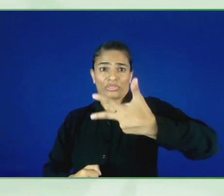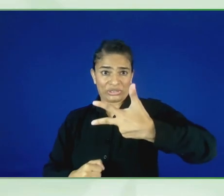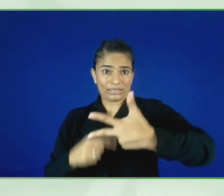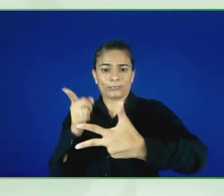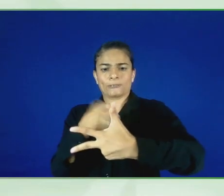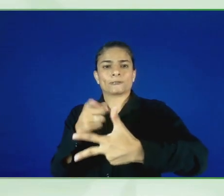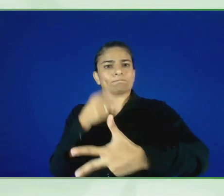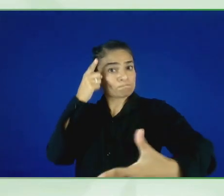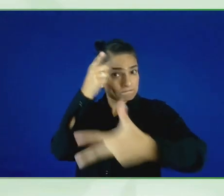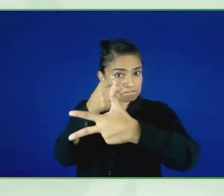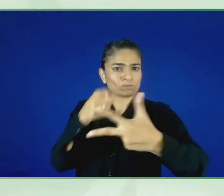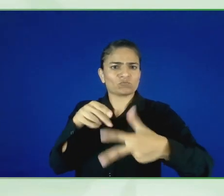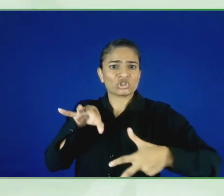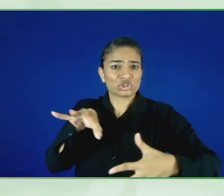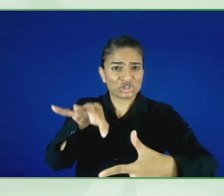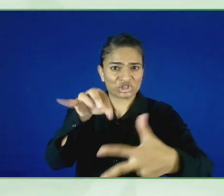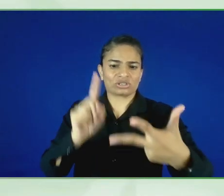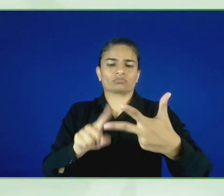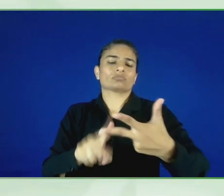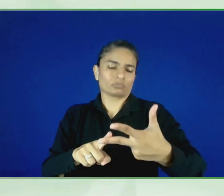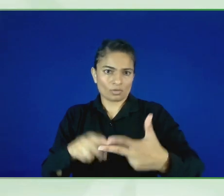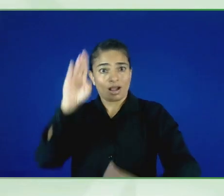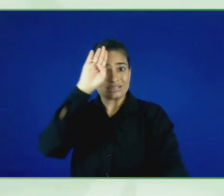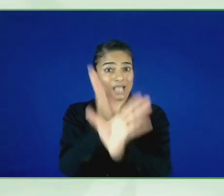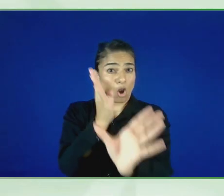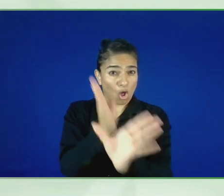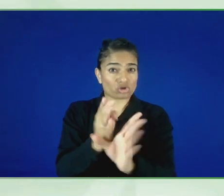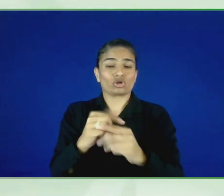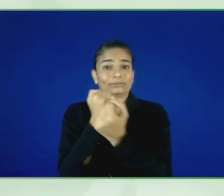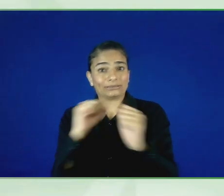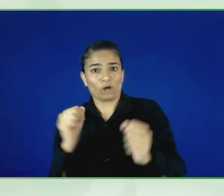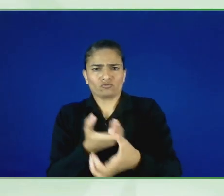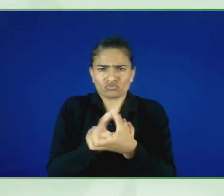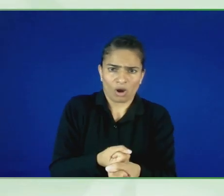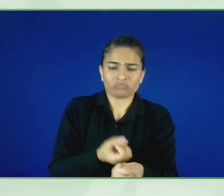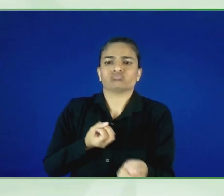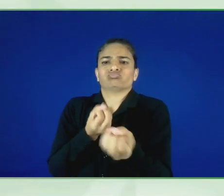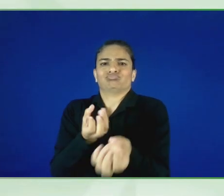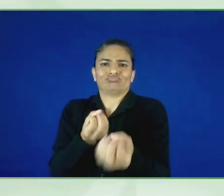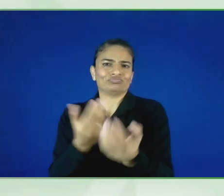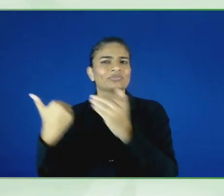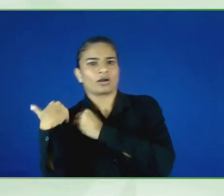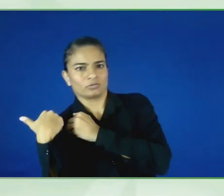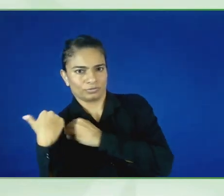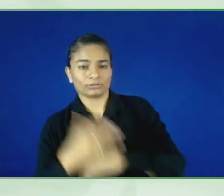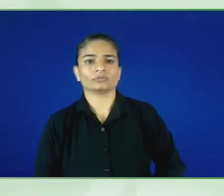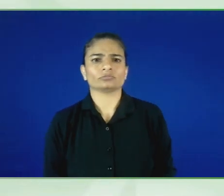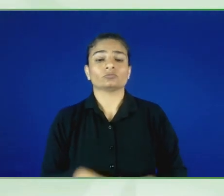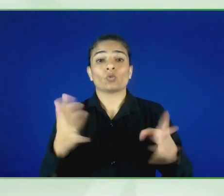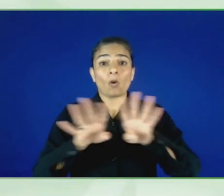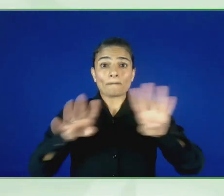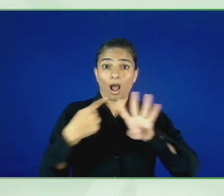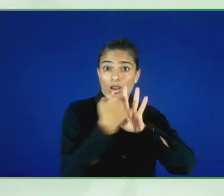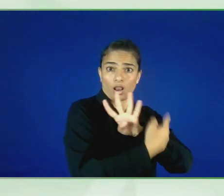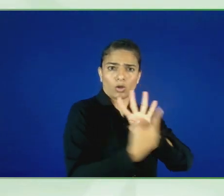look at success and challenges that leaders encounter on the road to disability confidence. And I'll start by asking them a series of questions, and you'll be able to